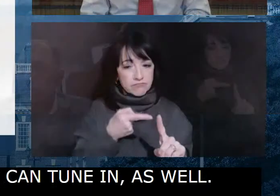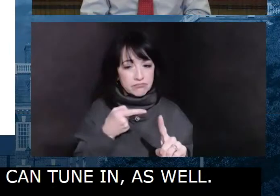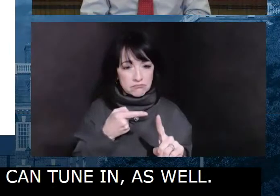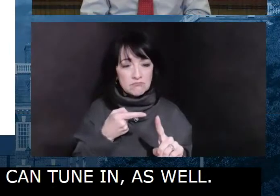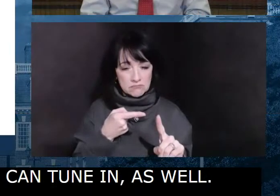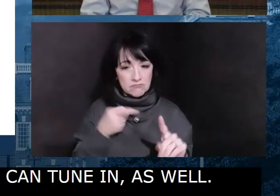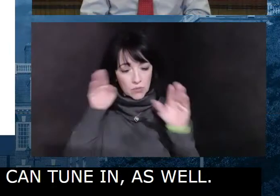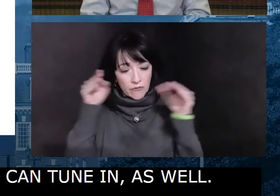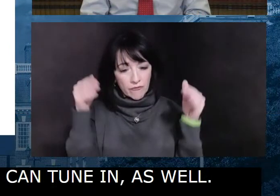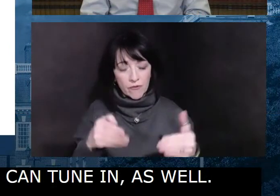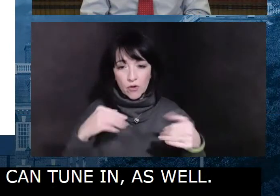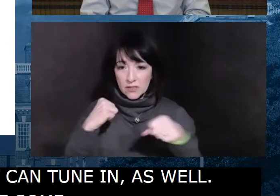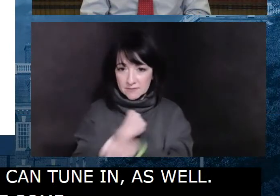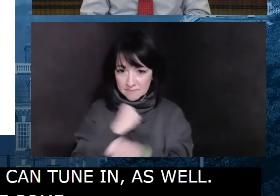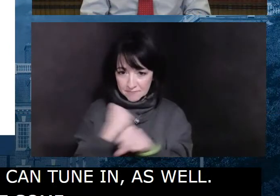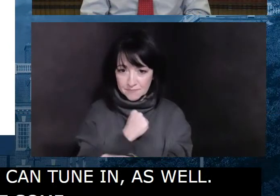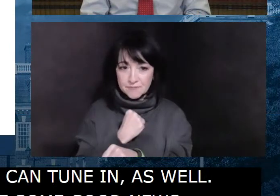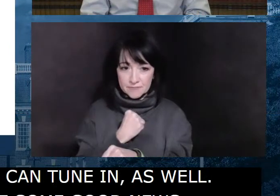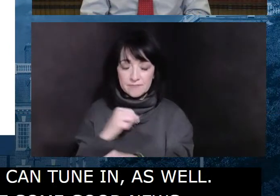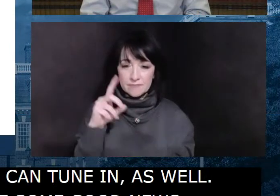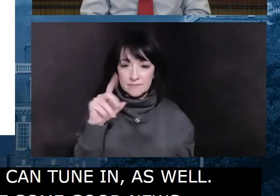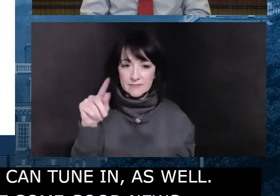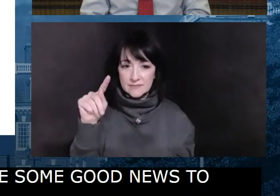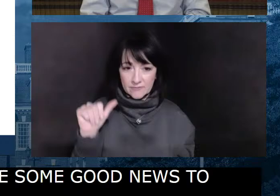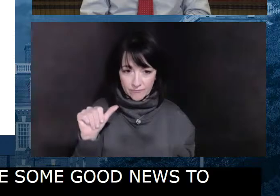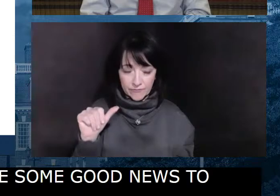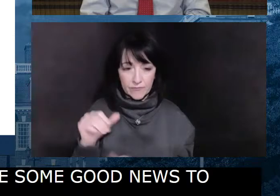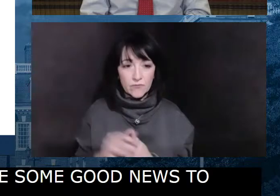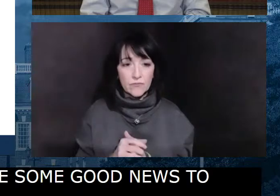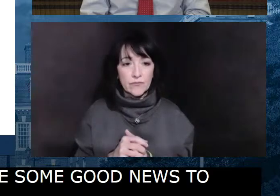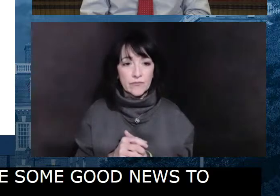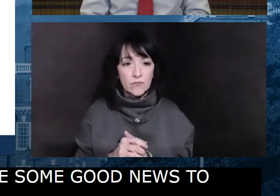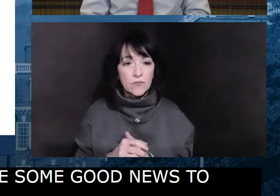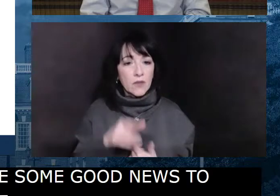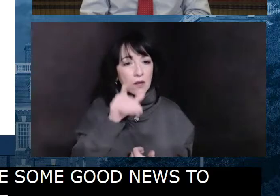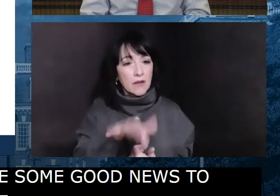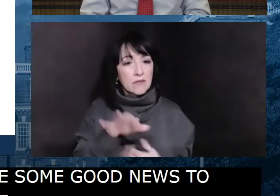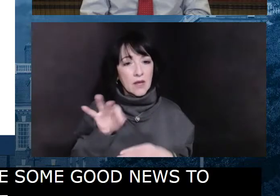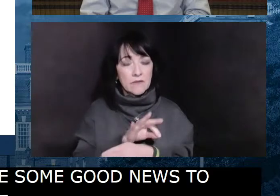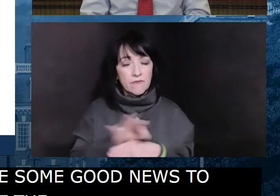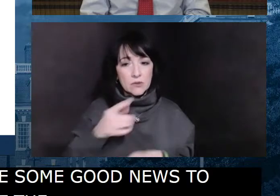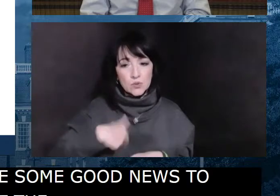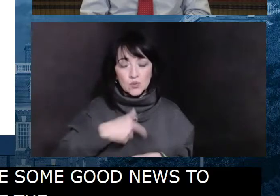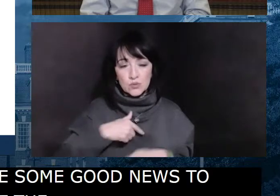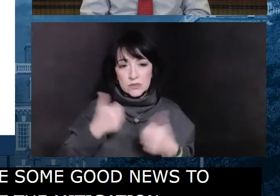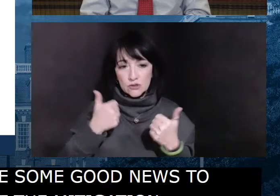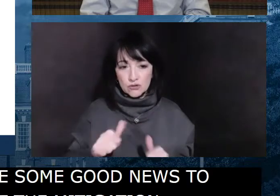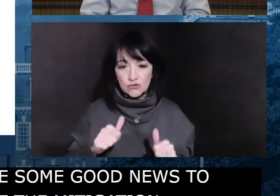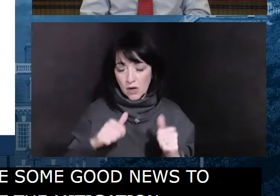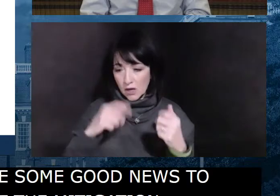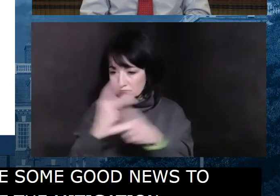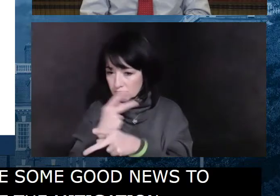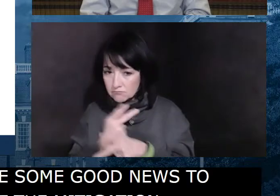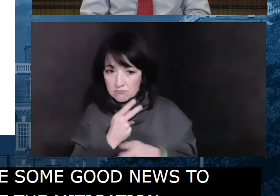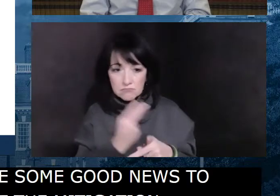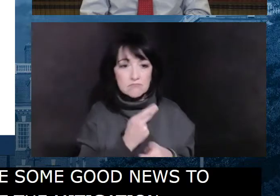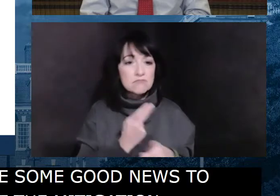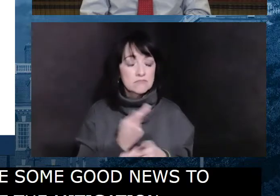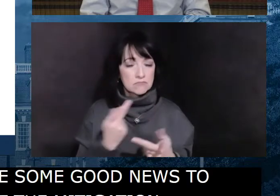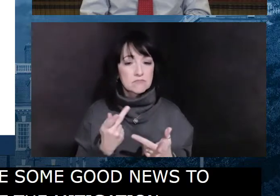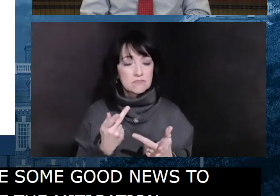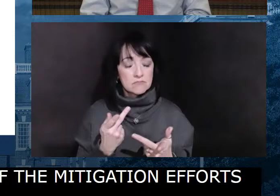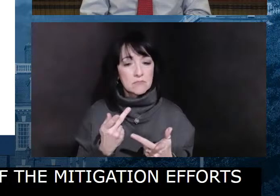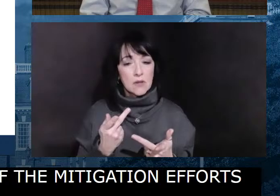today, and it's a function of the mitigation efforts that folks have been following. Mask wearing, I was on a